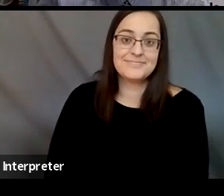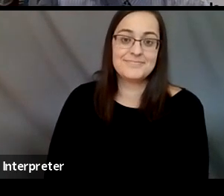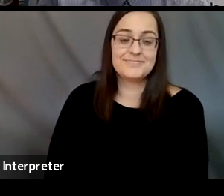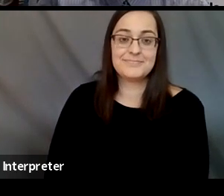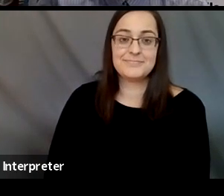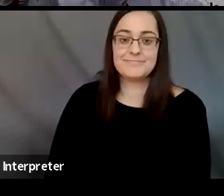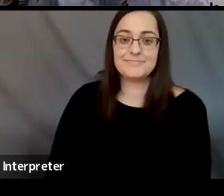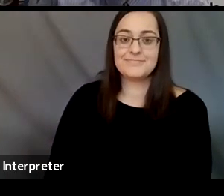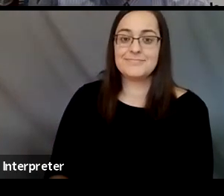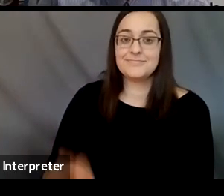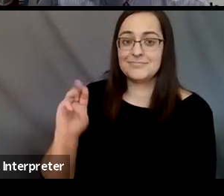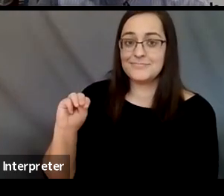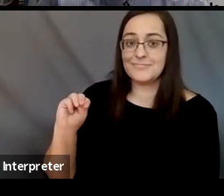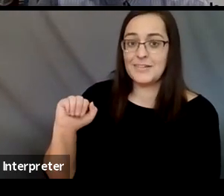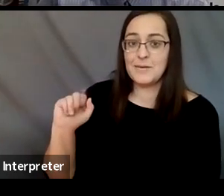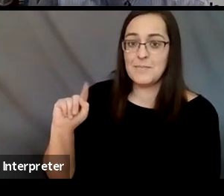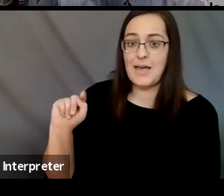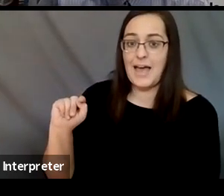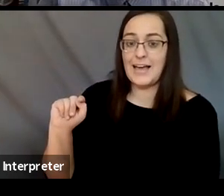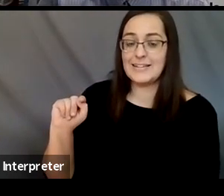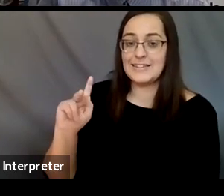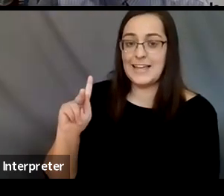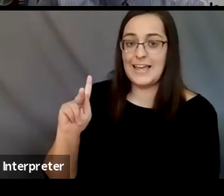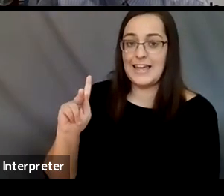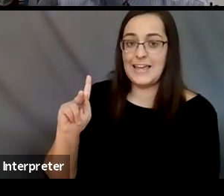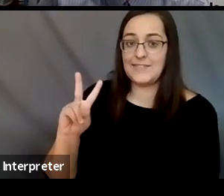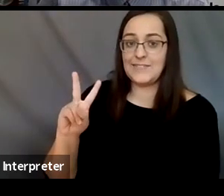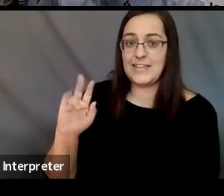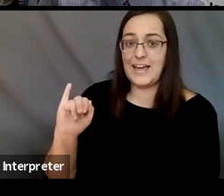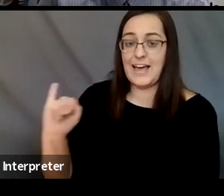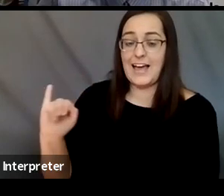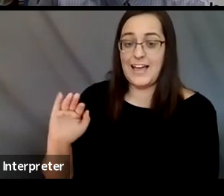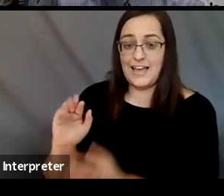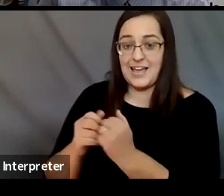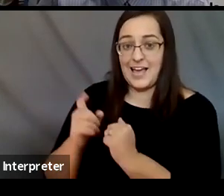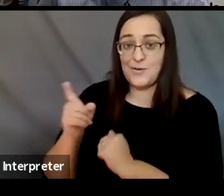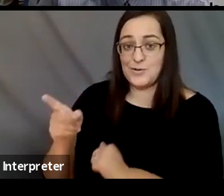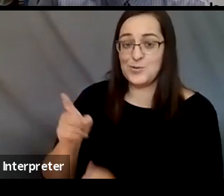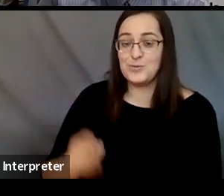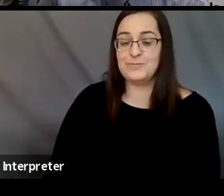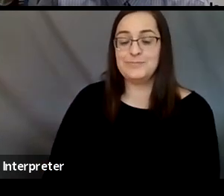Now go back to Matt Kinchela of KVI Channel 7. Matt, how are you?